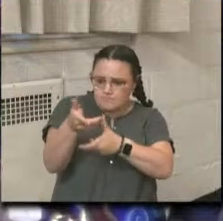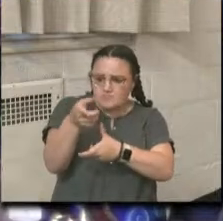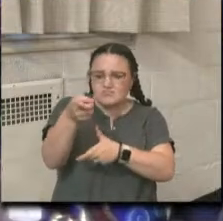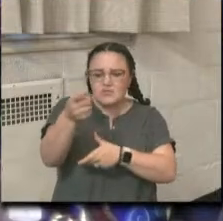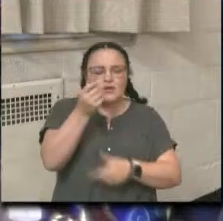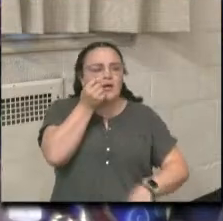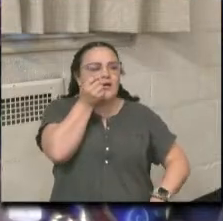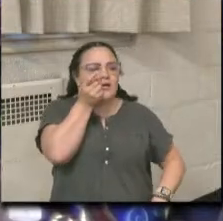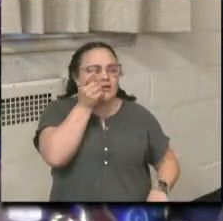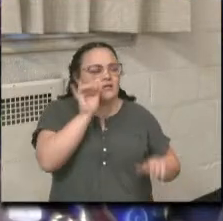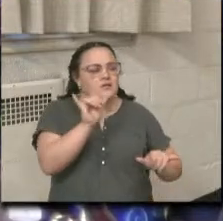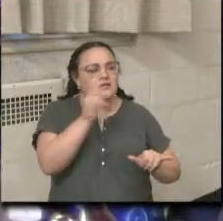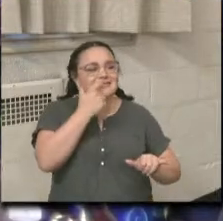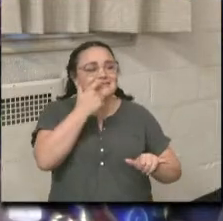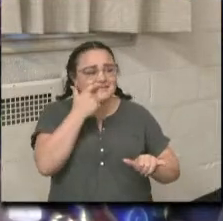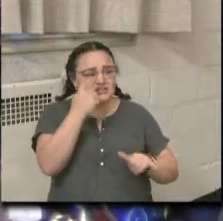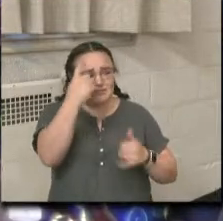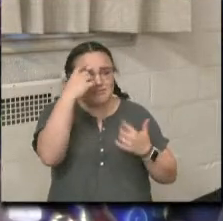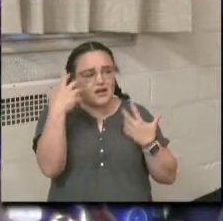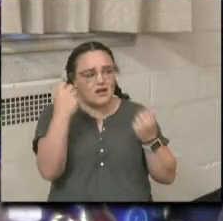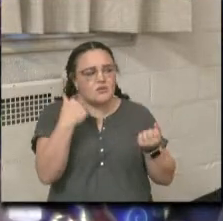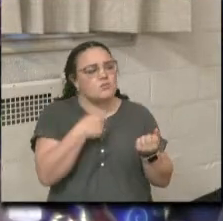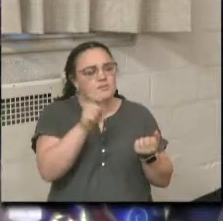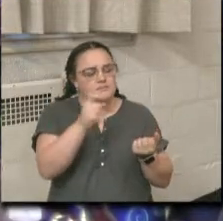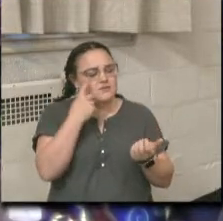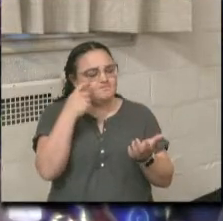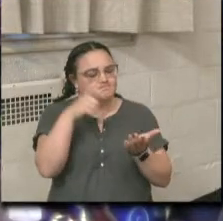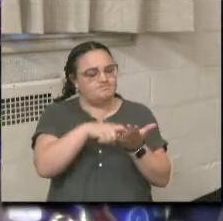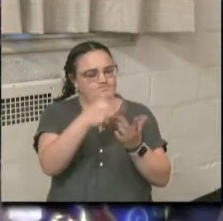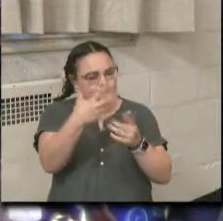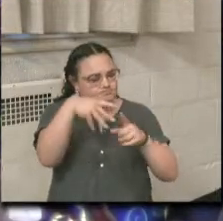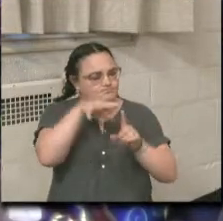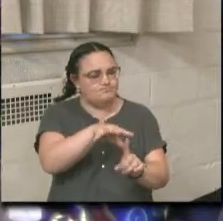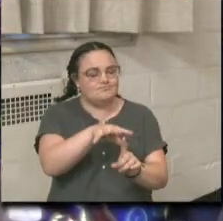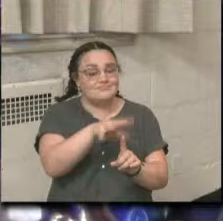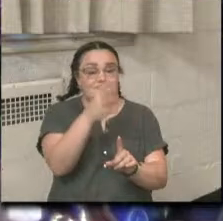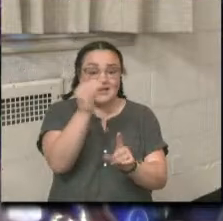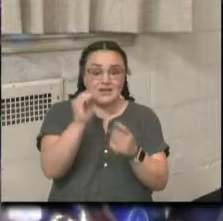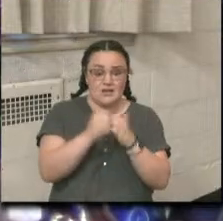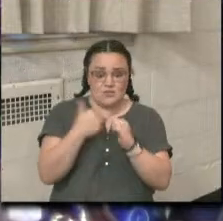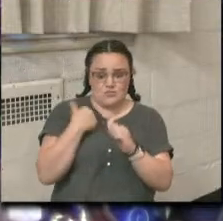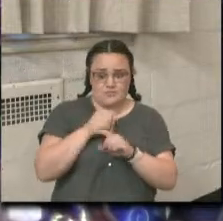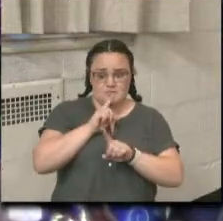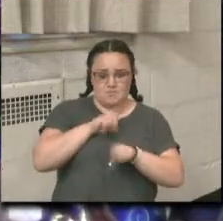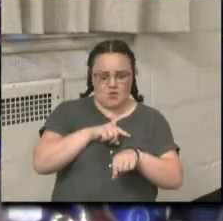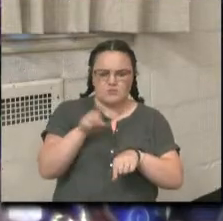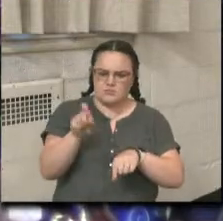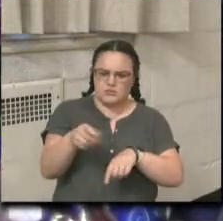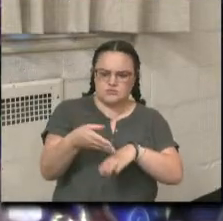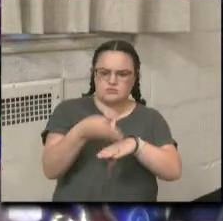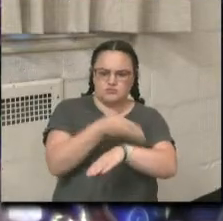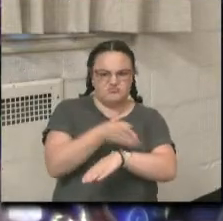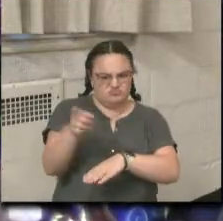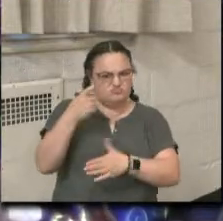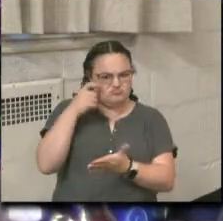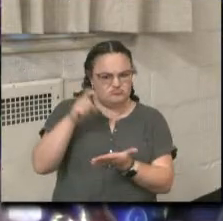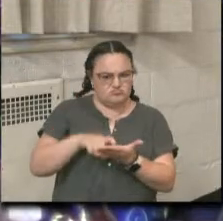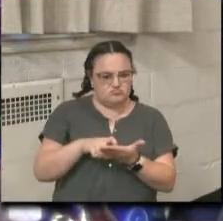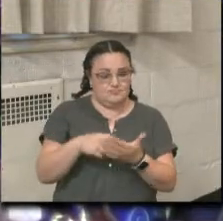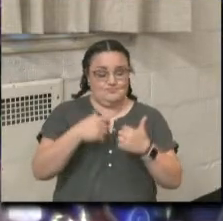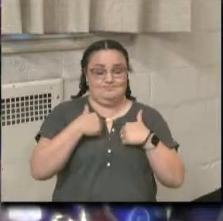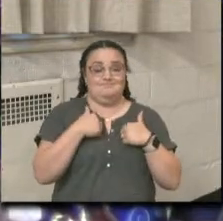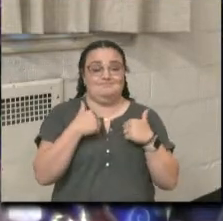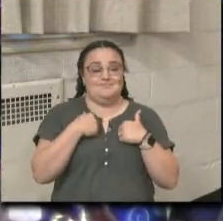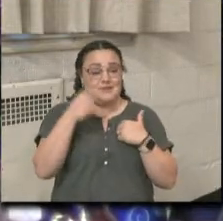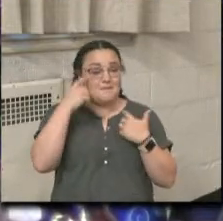use awareness and the response that we will provide to our students and their families. As a mental health professional and